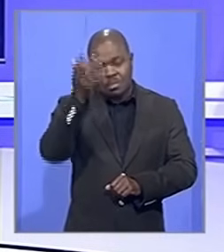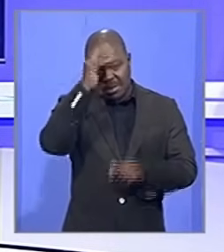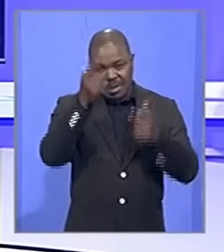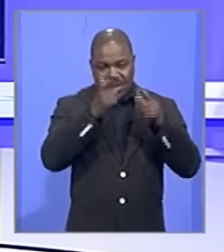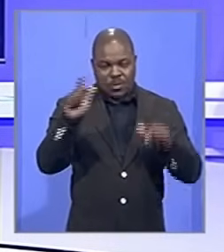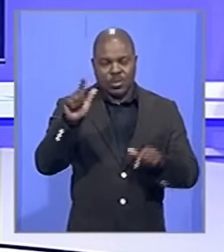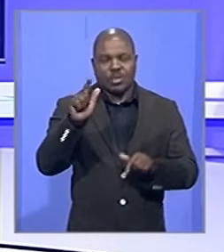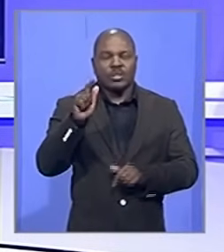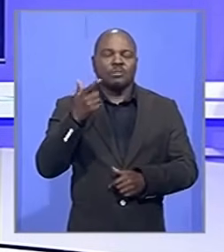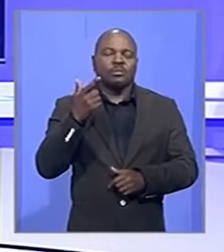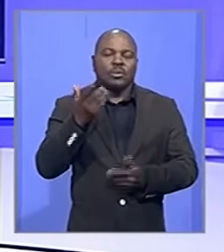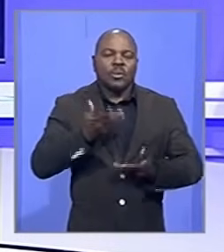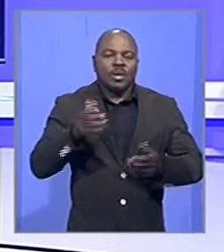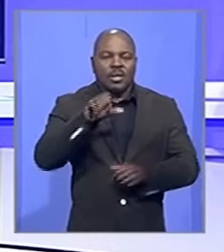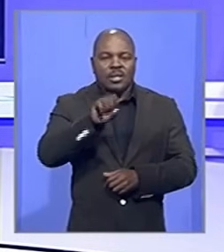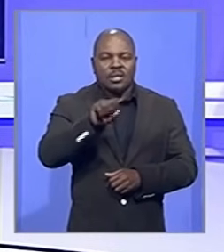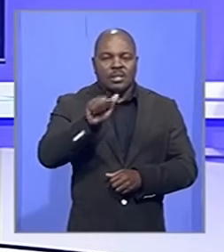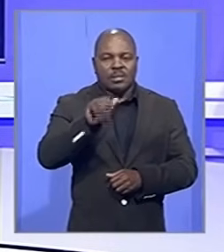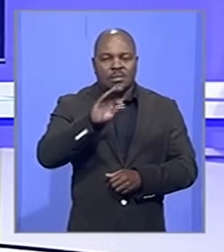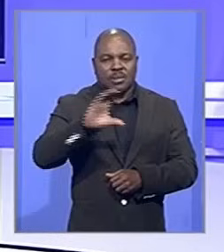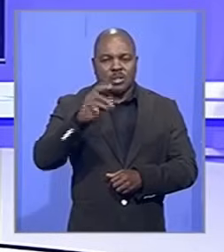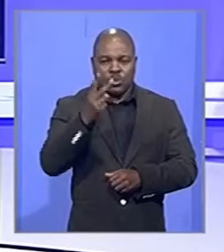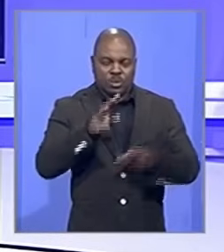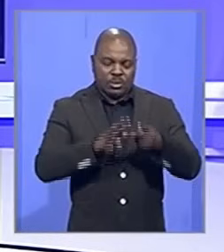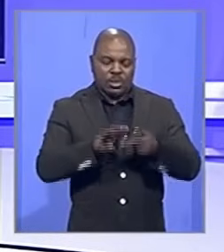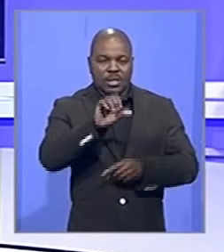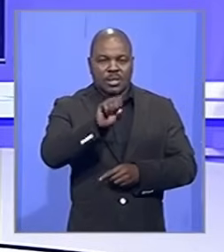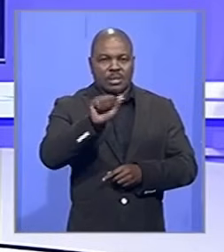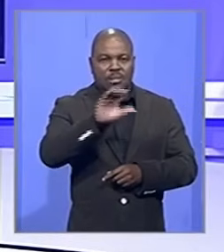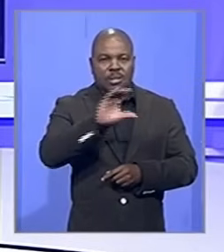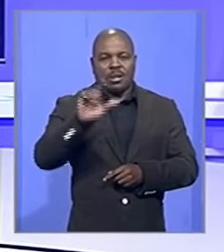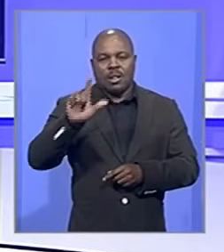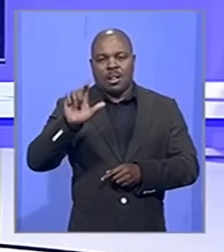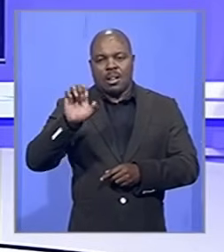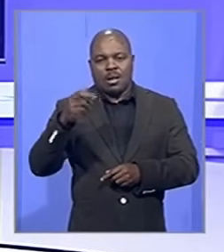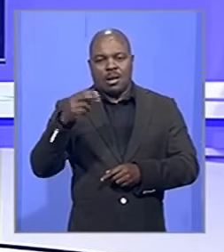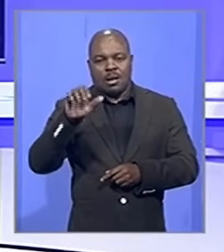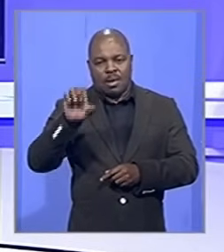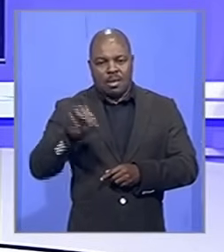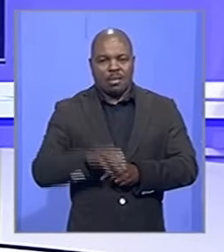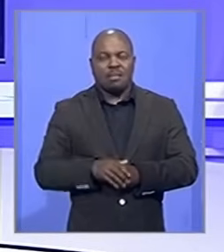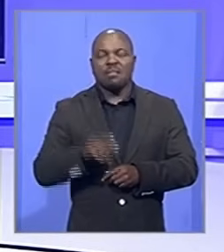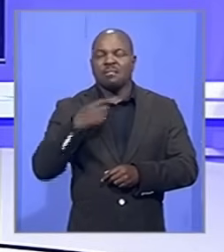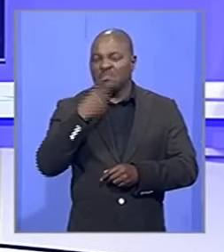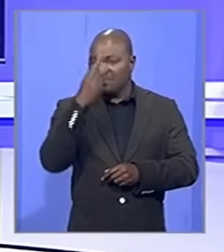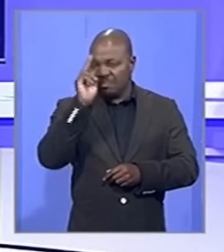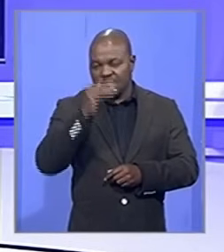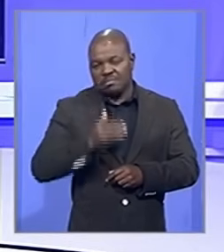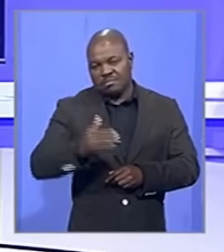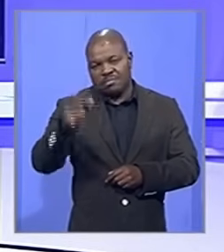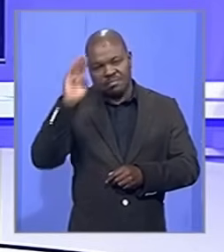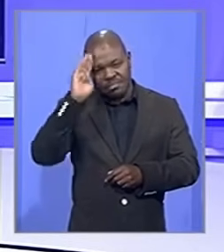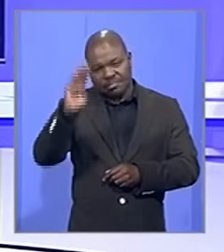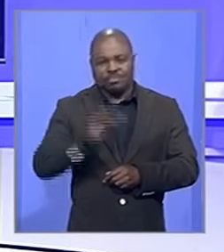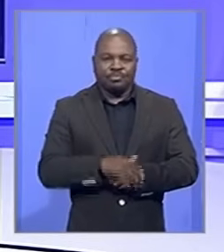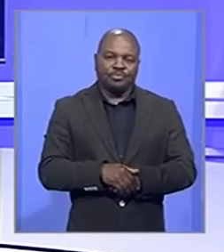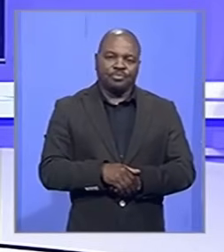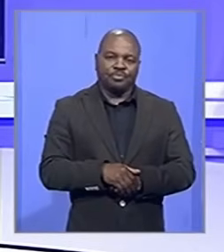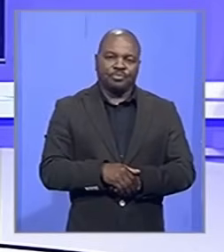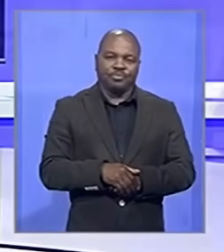mo SABC2 le SABC Lehae go fitla re kopana gape mo nakong e tlang sala sentle.